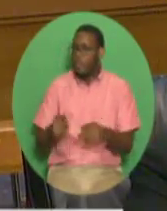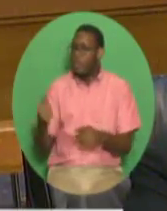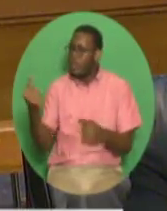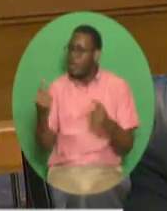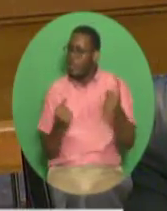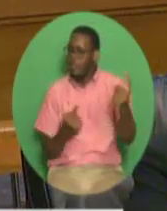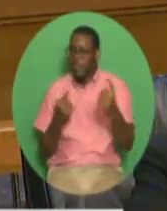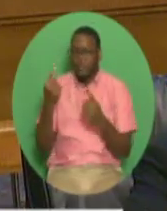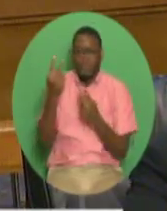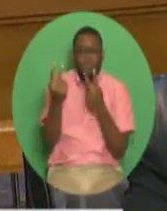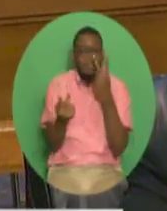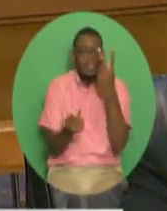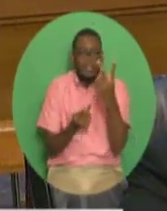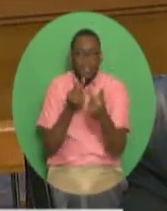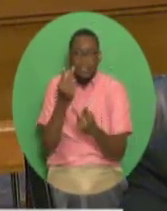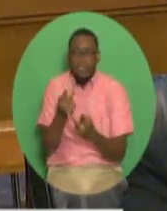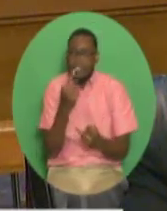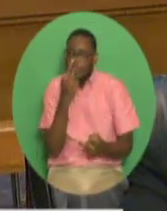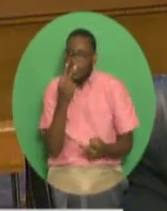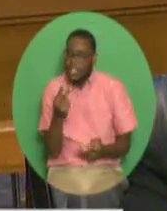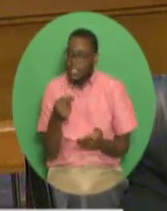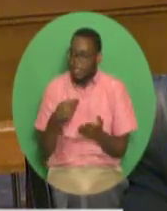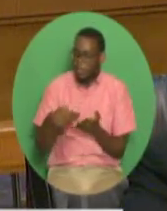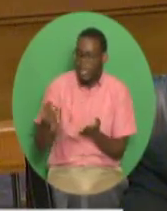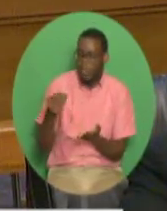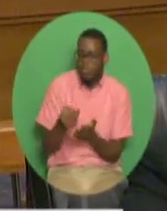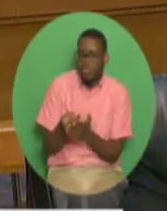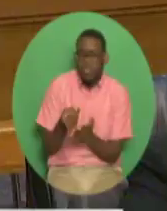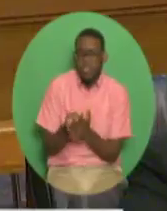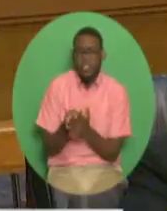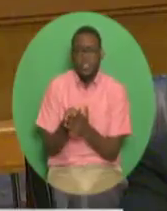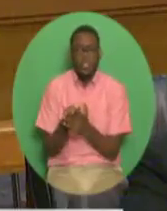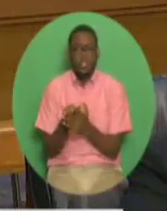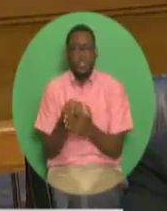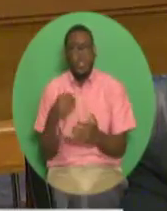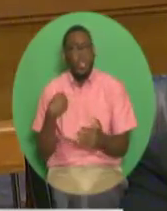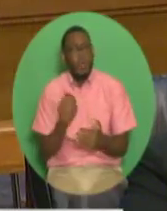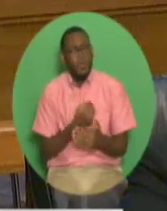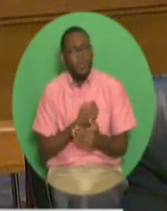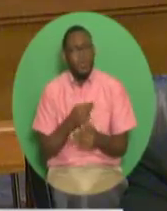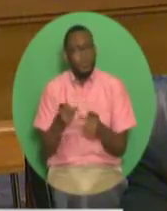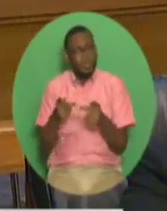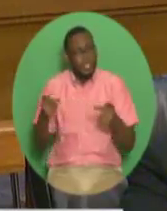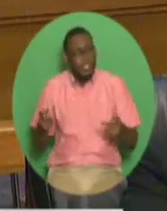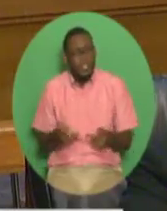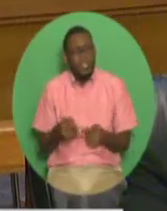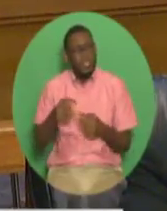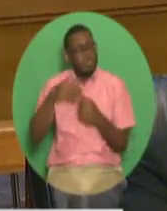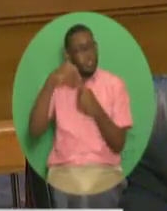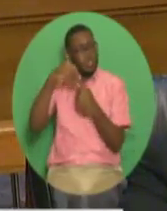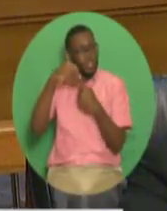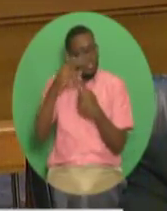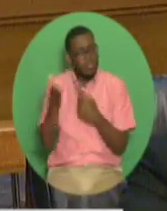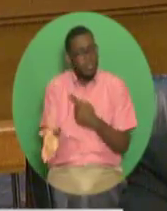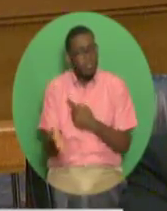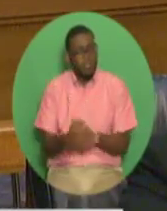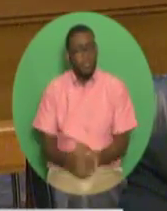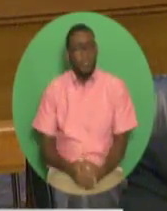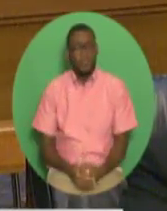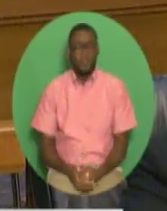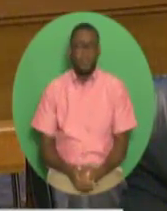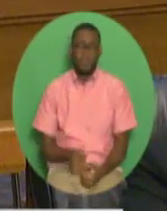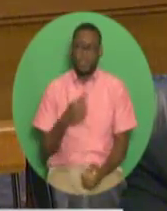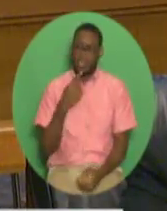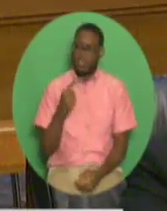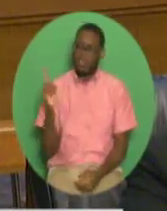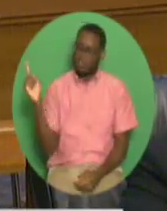of Agriculture would have visited the constituency and that very site a couple of months ago. So again, I would